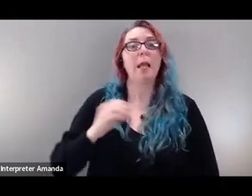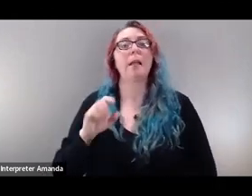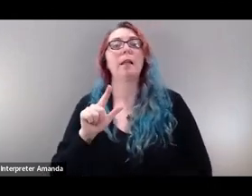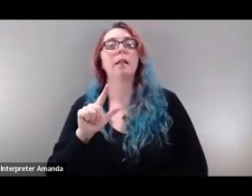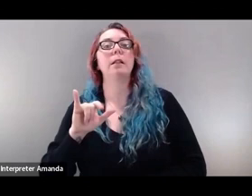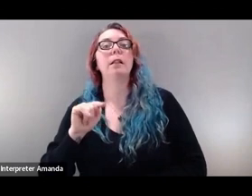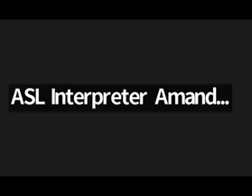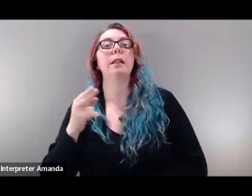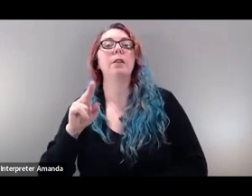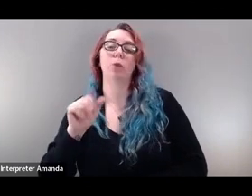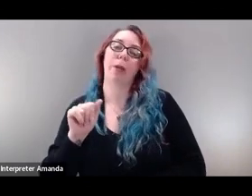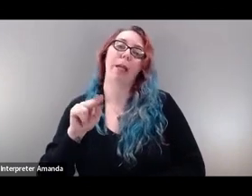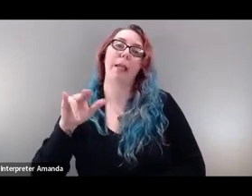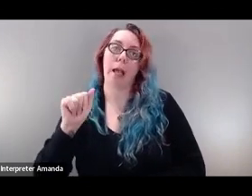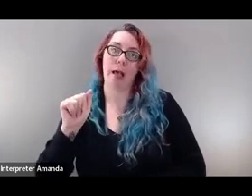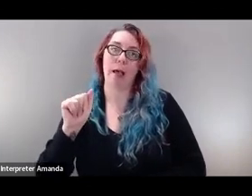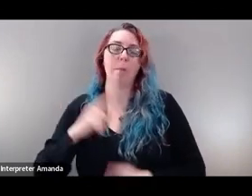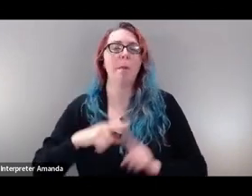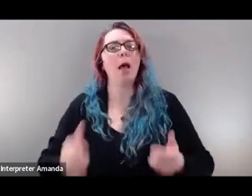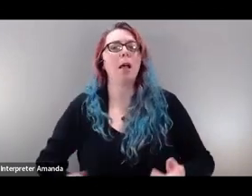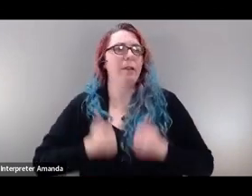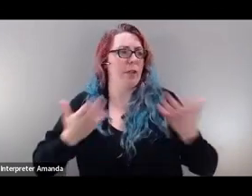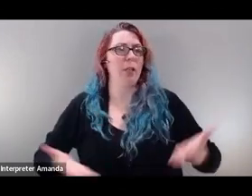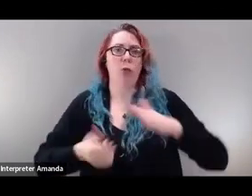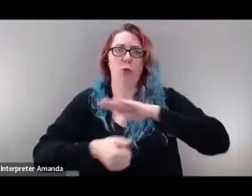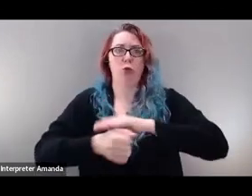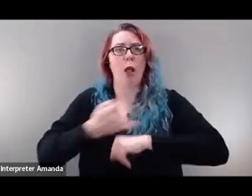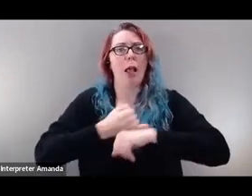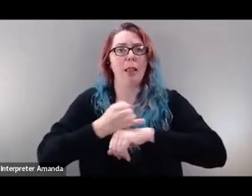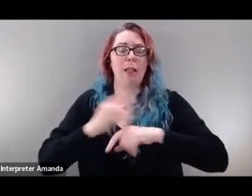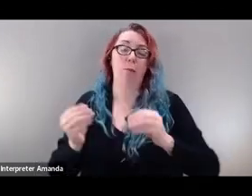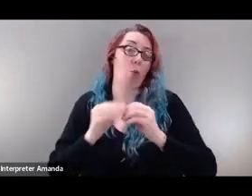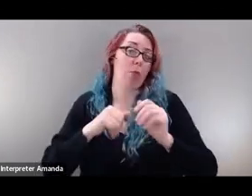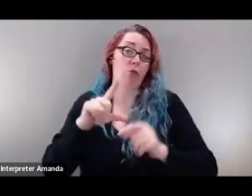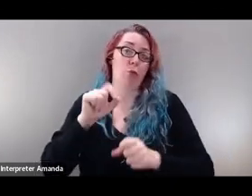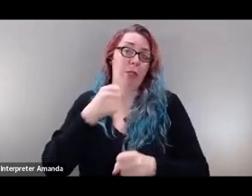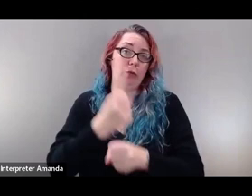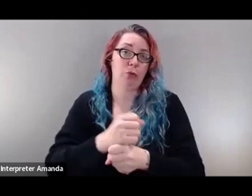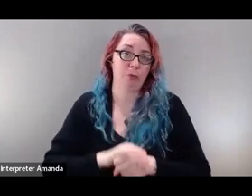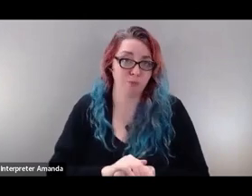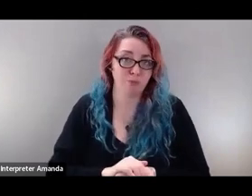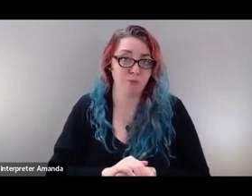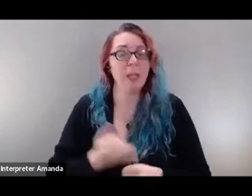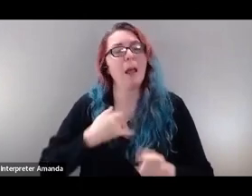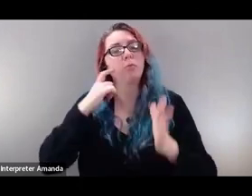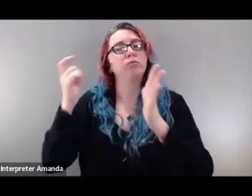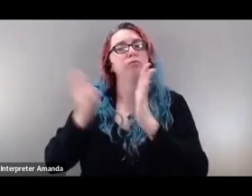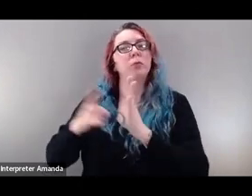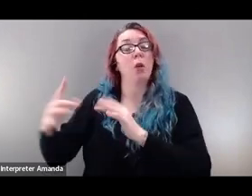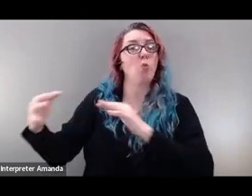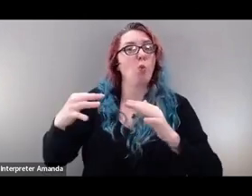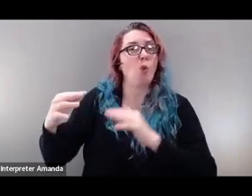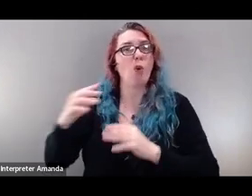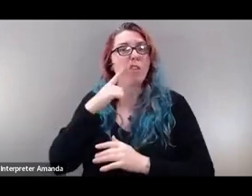I have lived on Turtle Island for over 20 years. With the ongoing occupation of Ukraine, and as the genocide